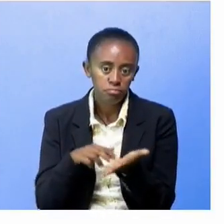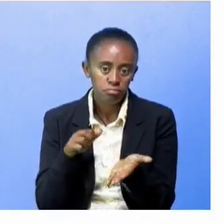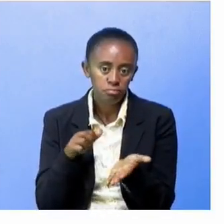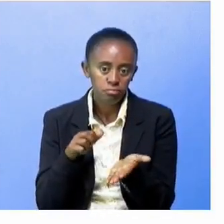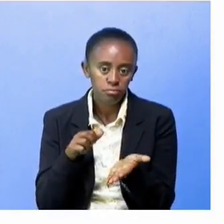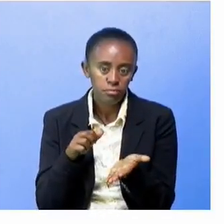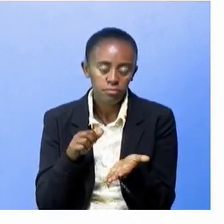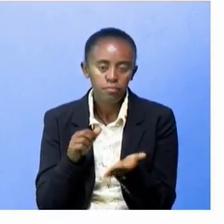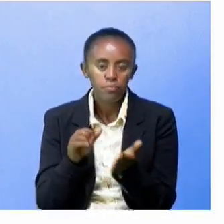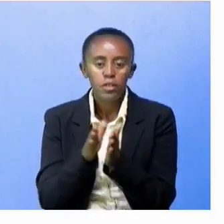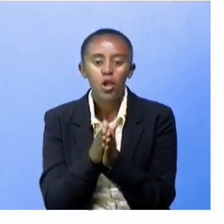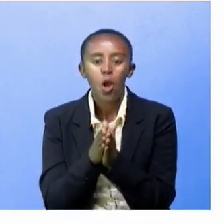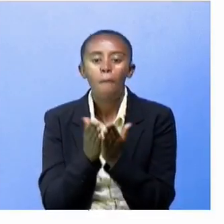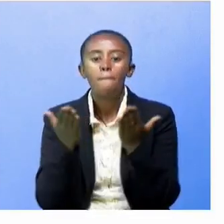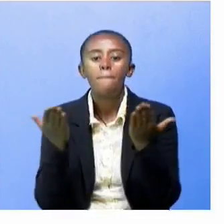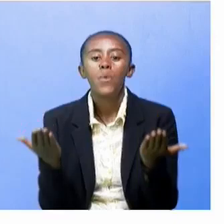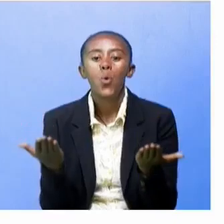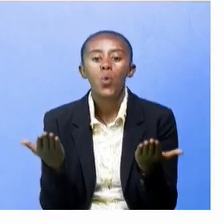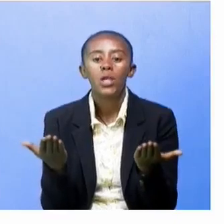a book.